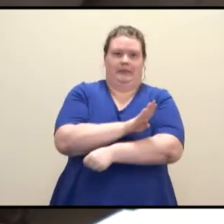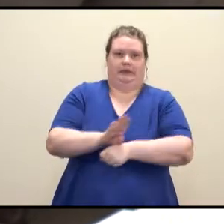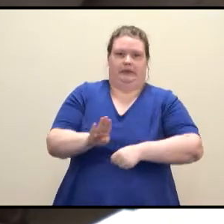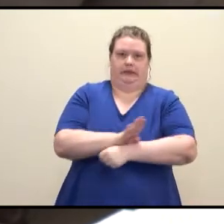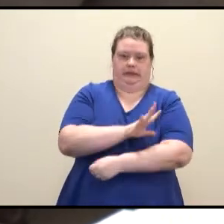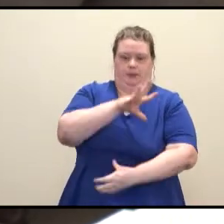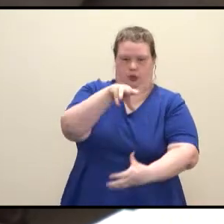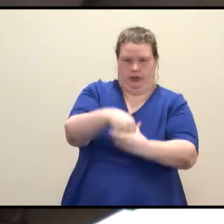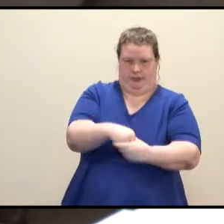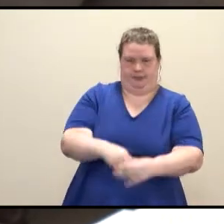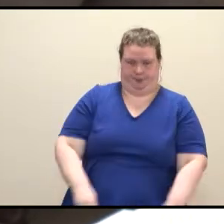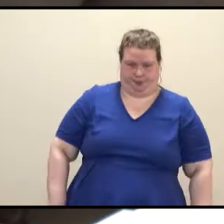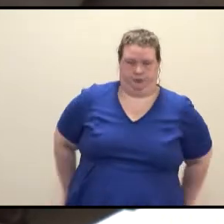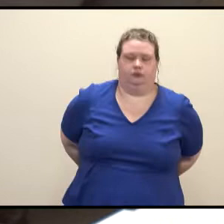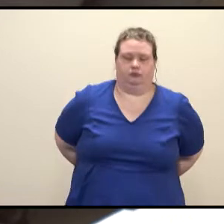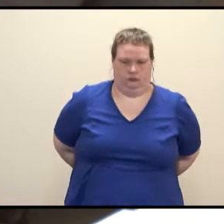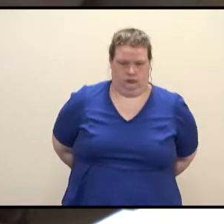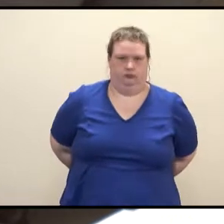So,